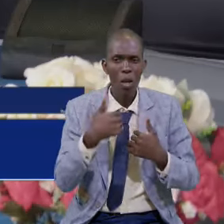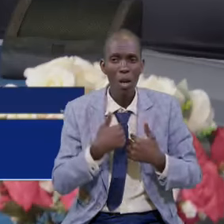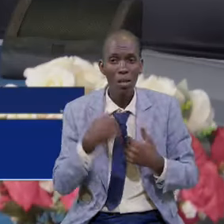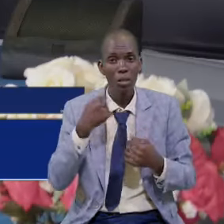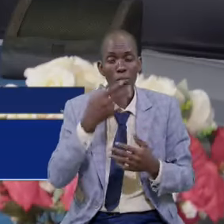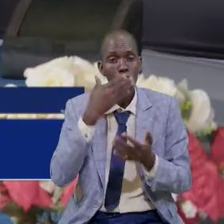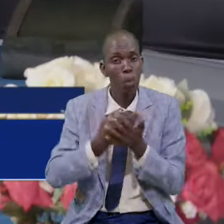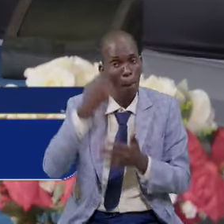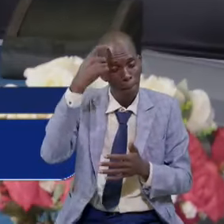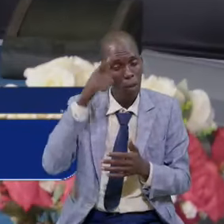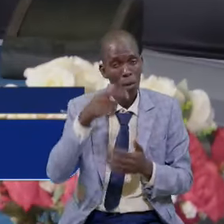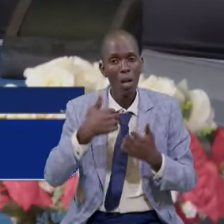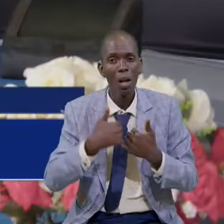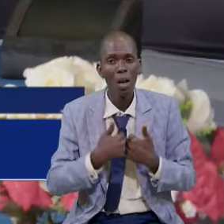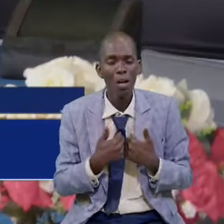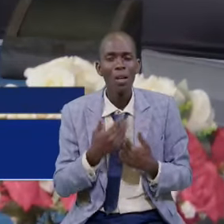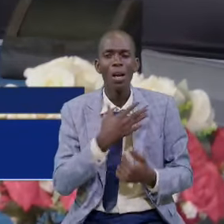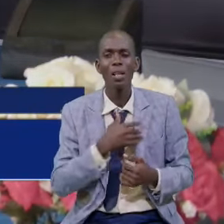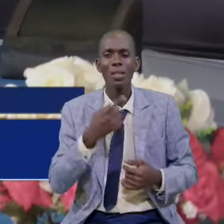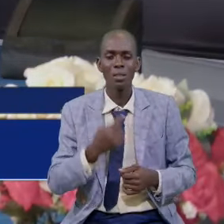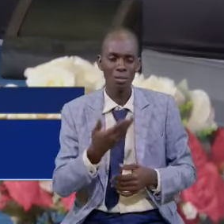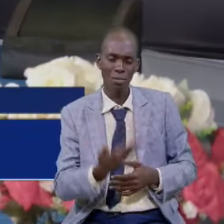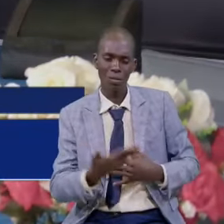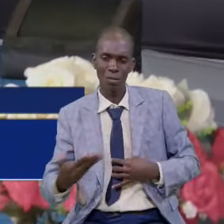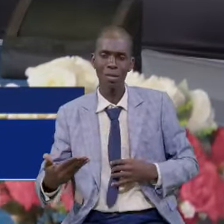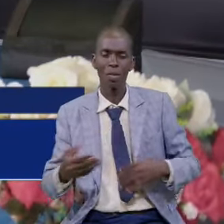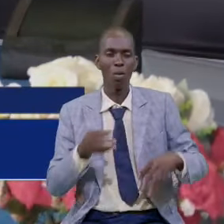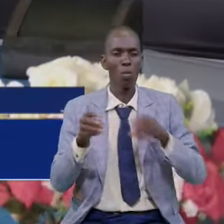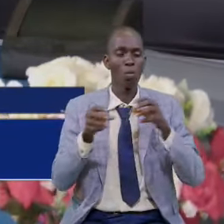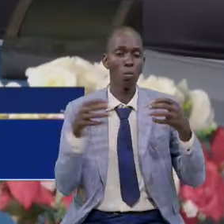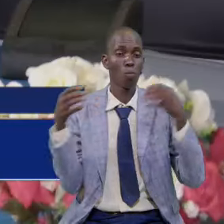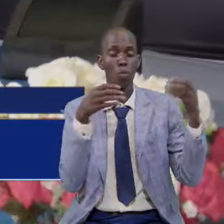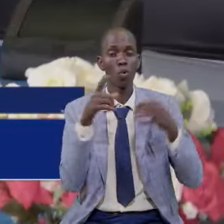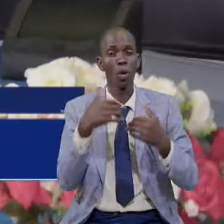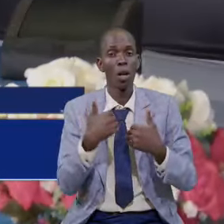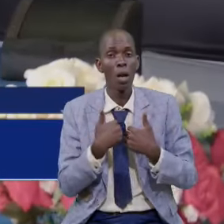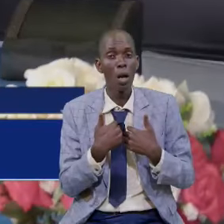no, the instruments you have personally